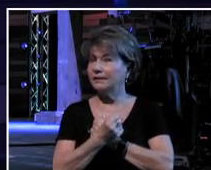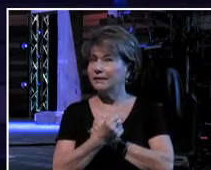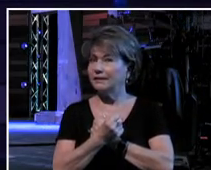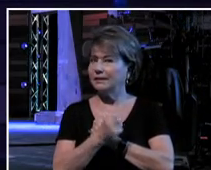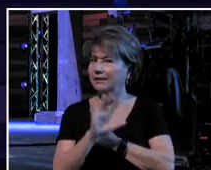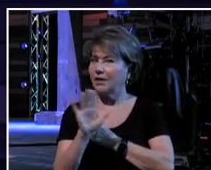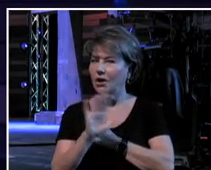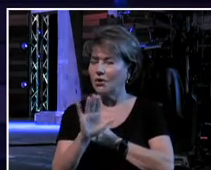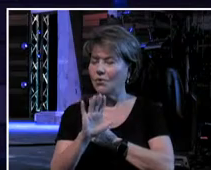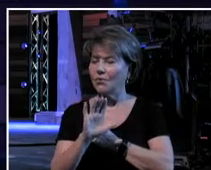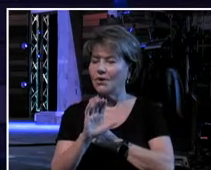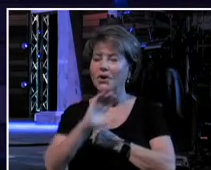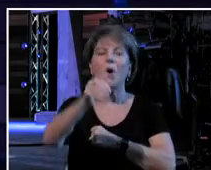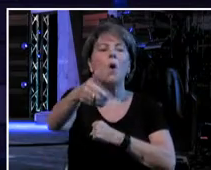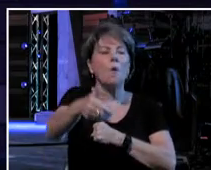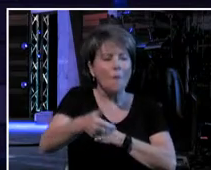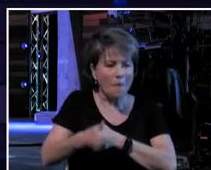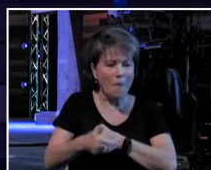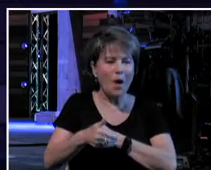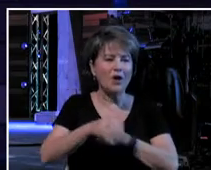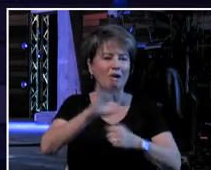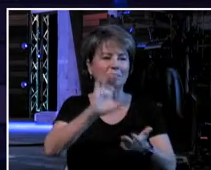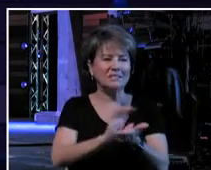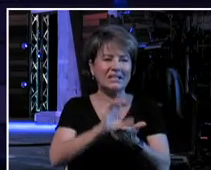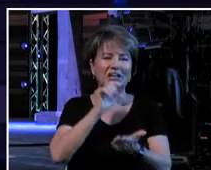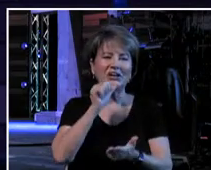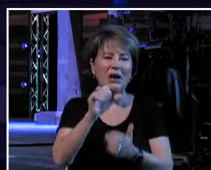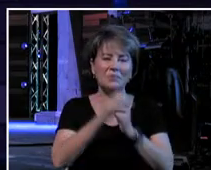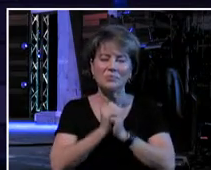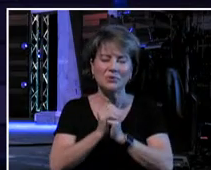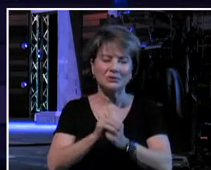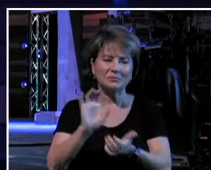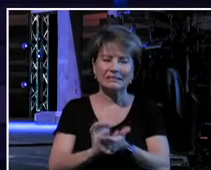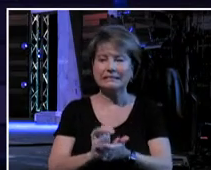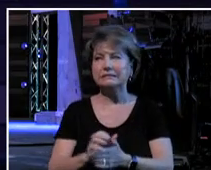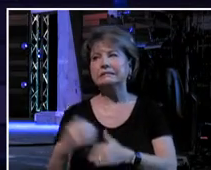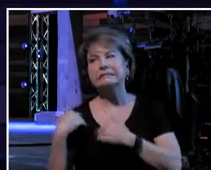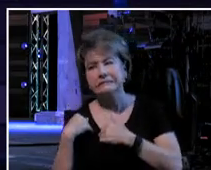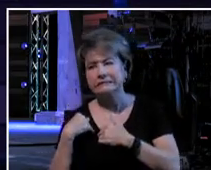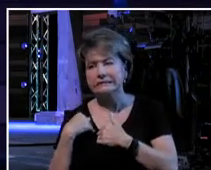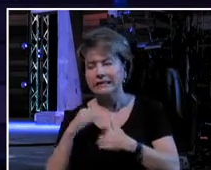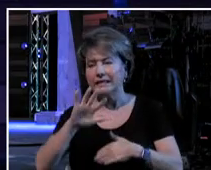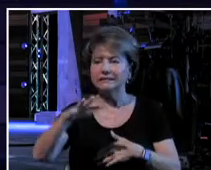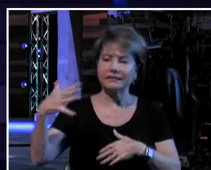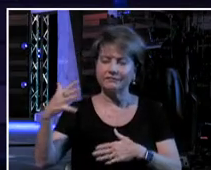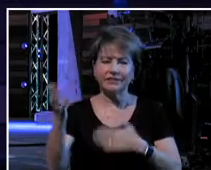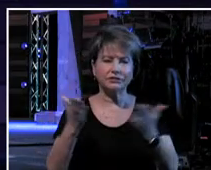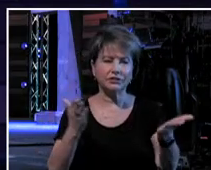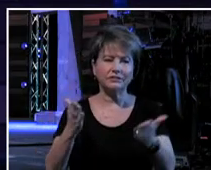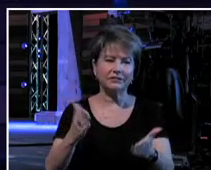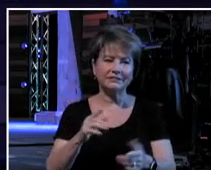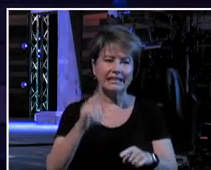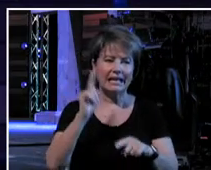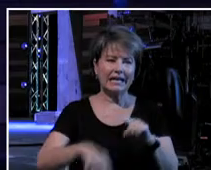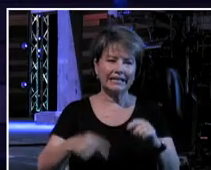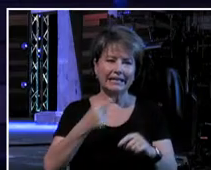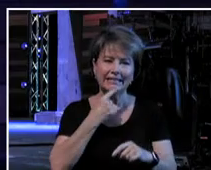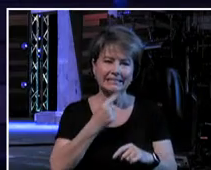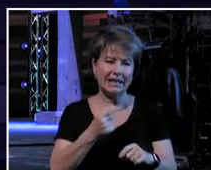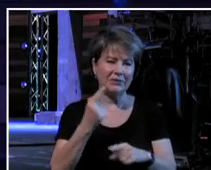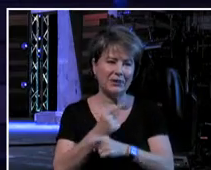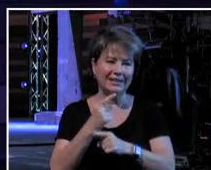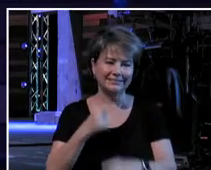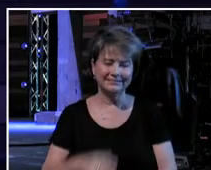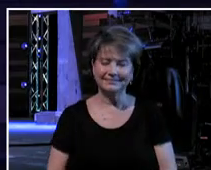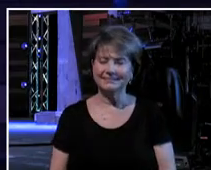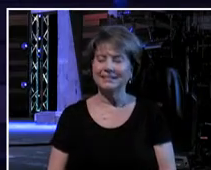Welcome Center. It's fifth service. I can't be held responsible for anything I'm about to say. Welcome Center. We would